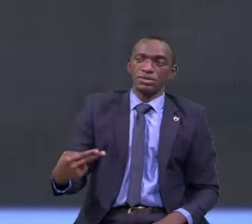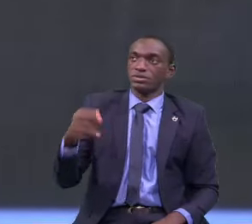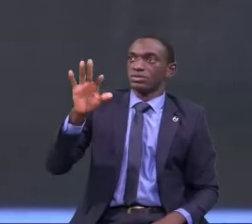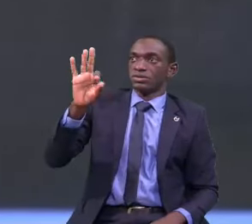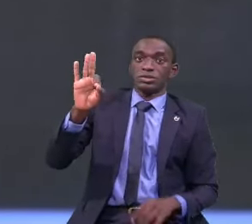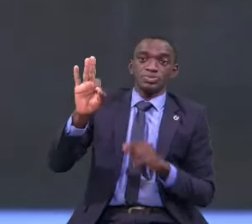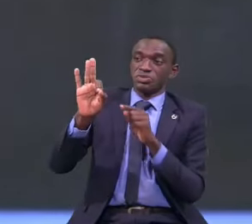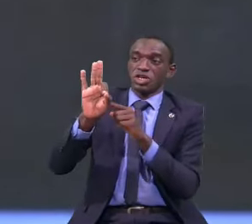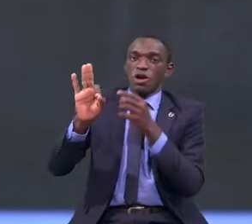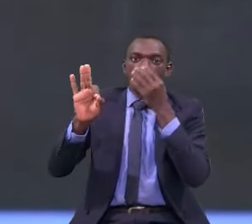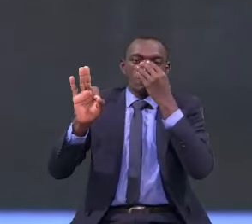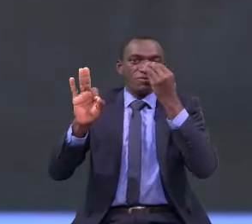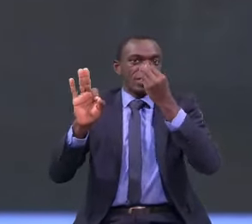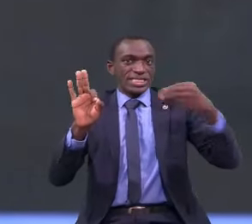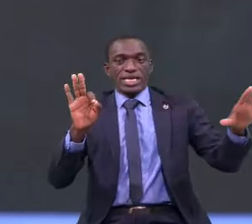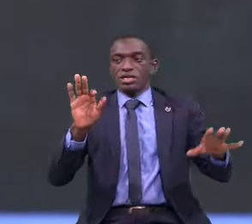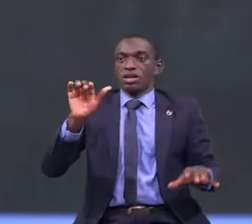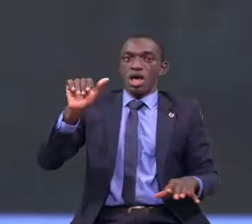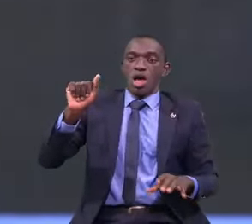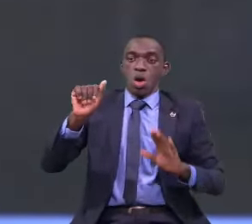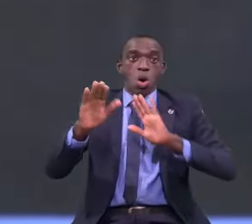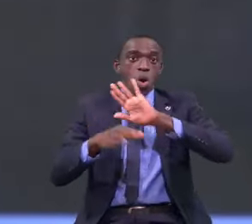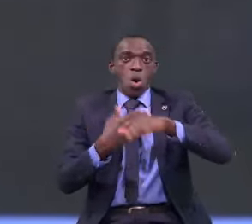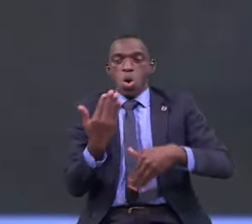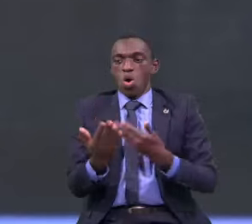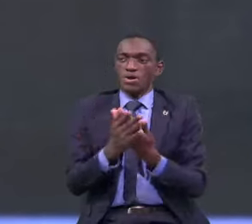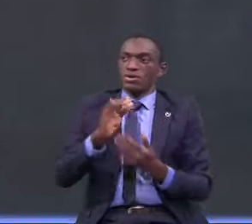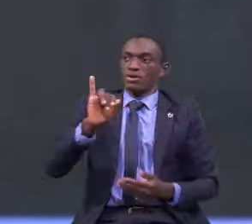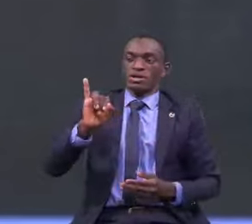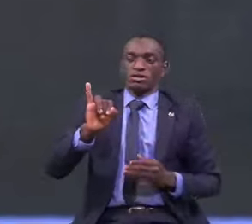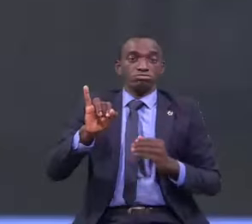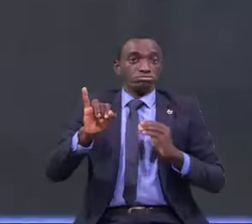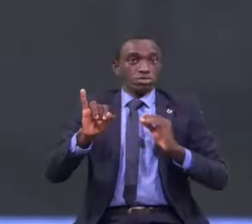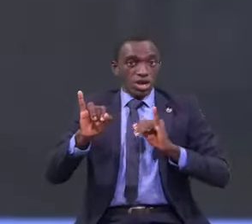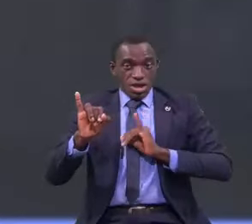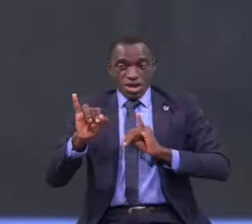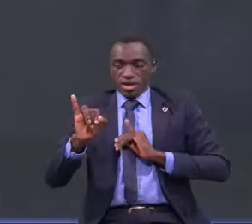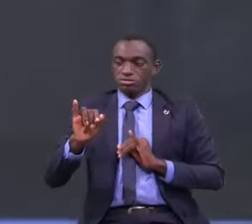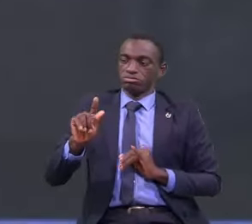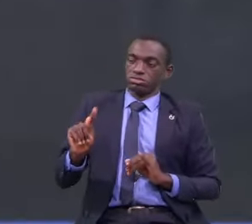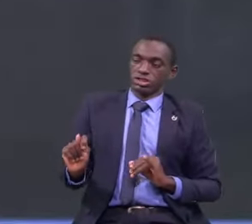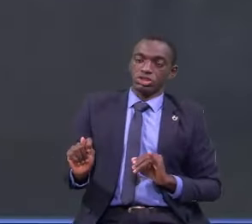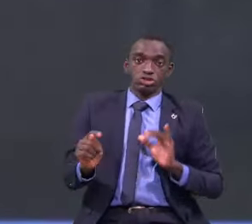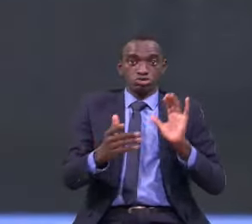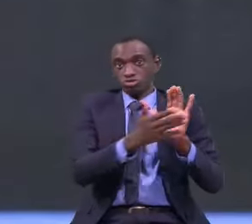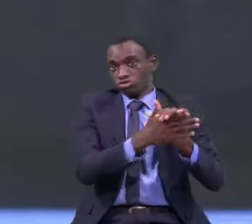Forsaking all, I trust him.